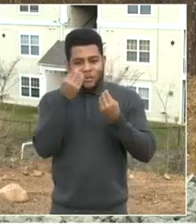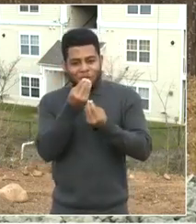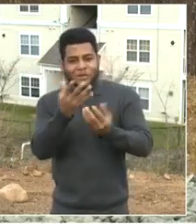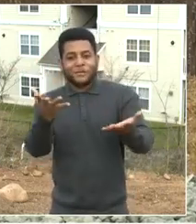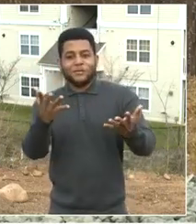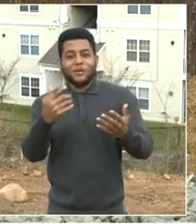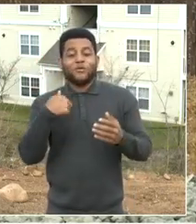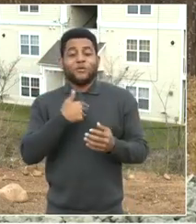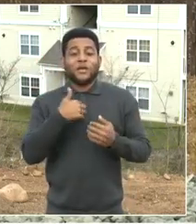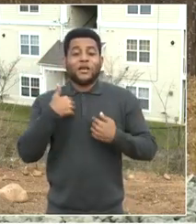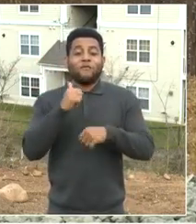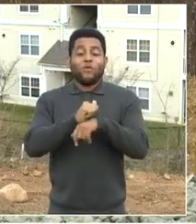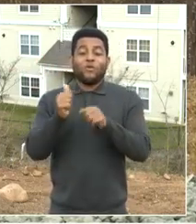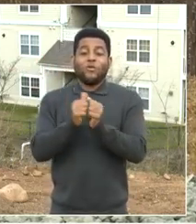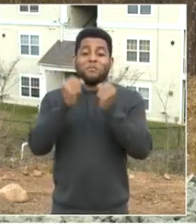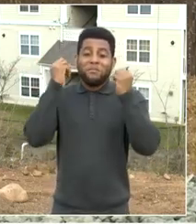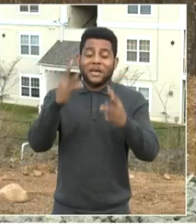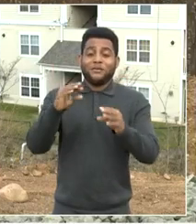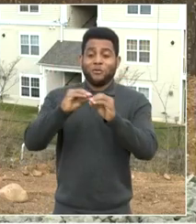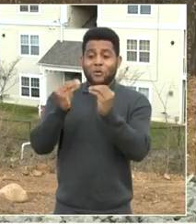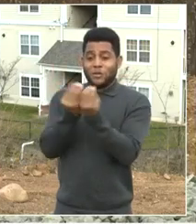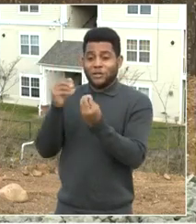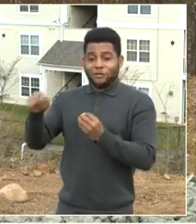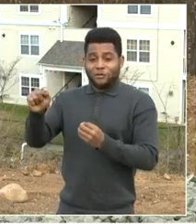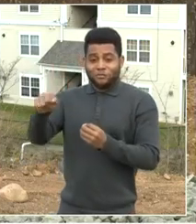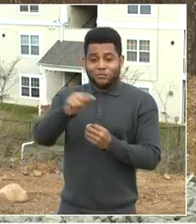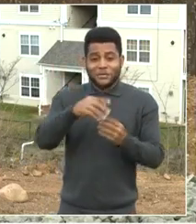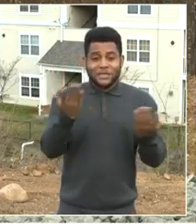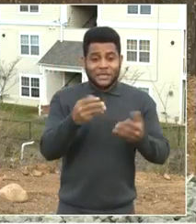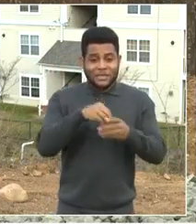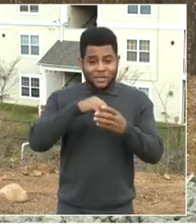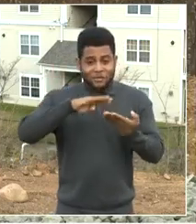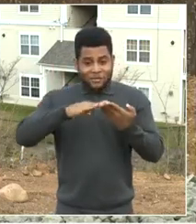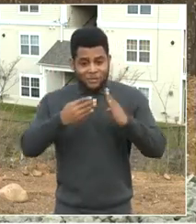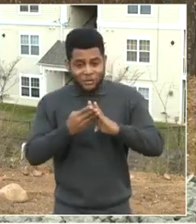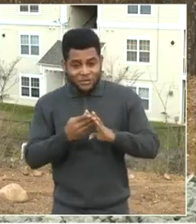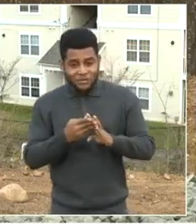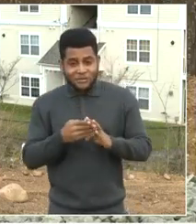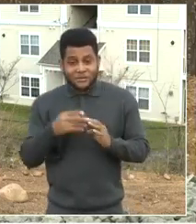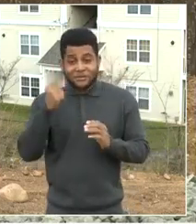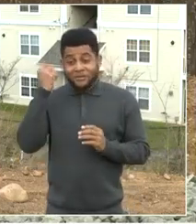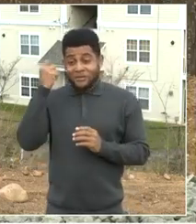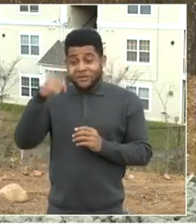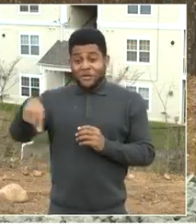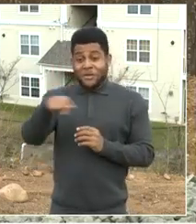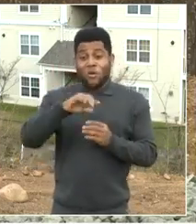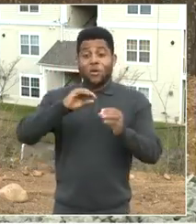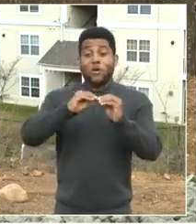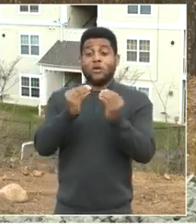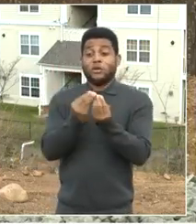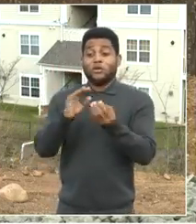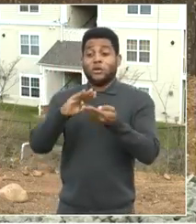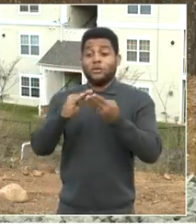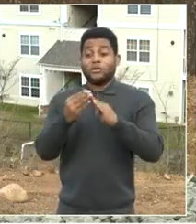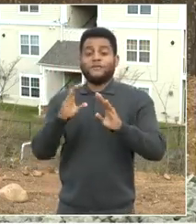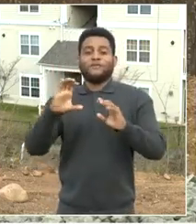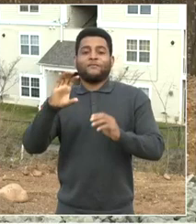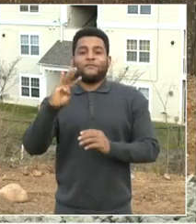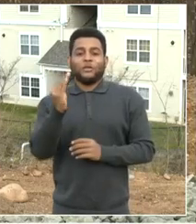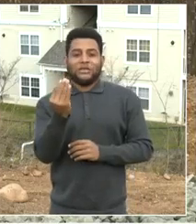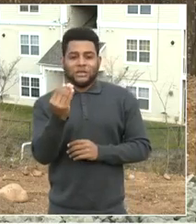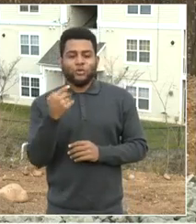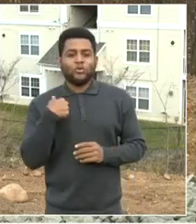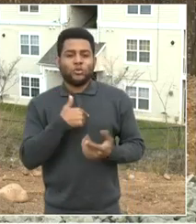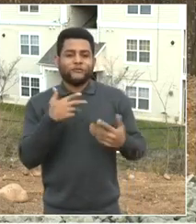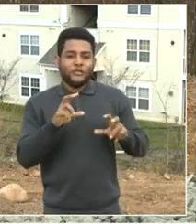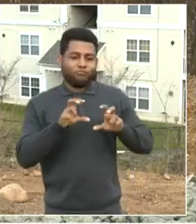organizations, 14 of which that we fund over $10 million to have resources for our residents to have one-on-one interaction with folks